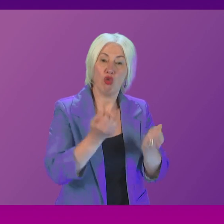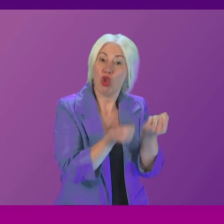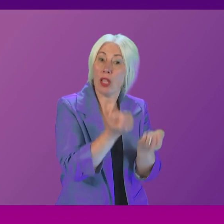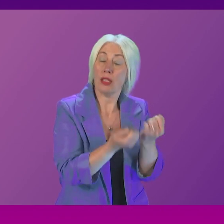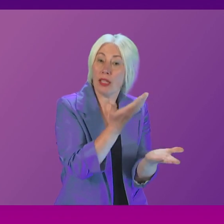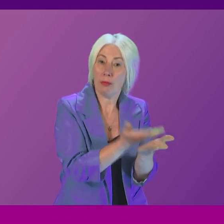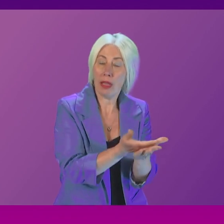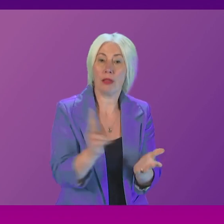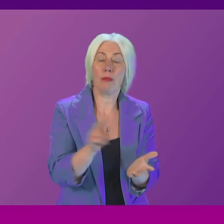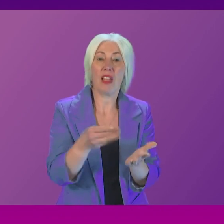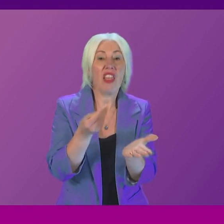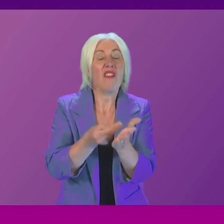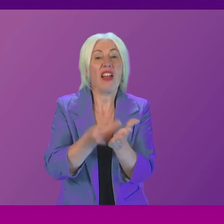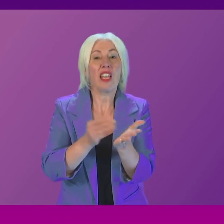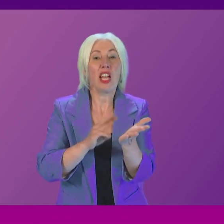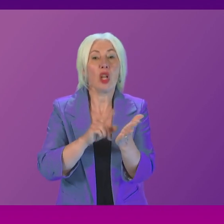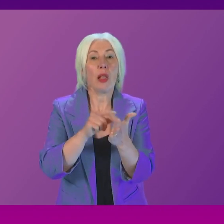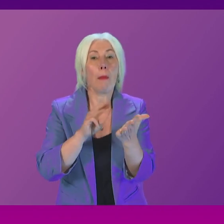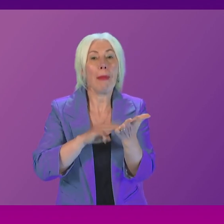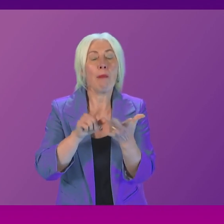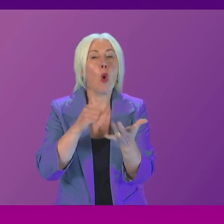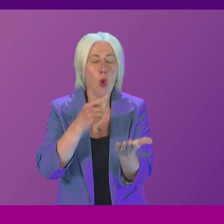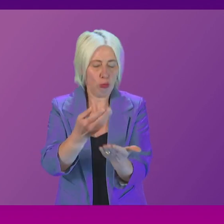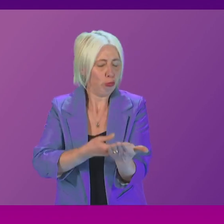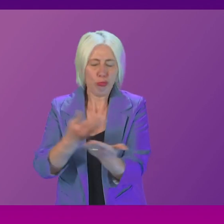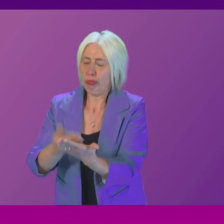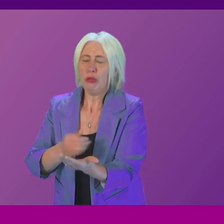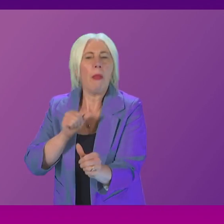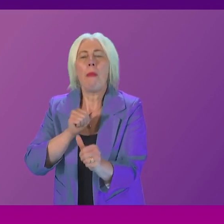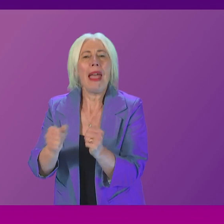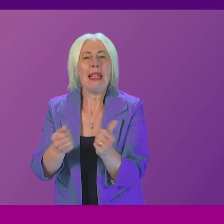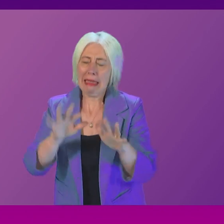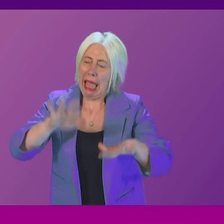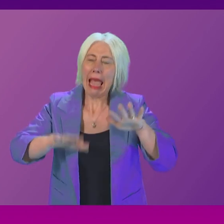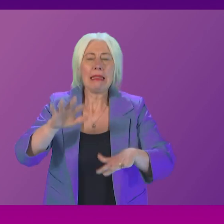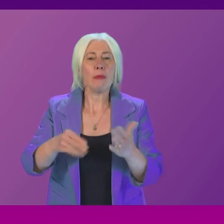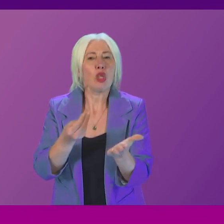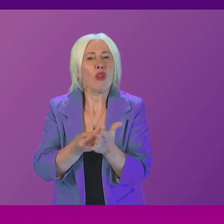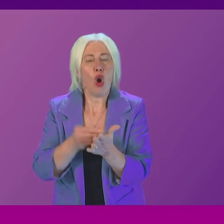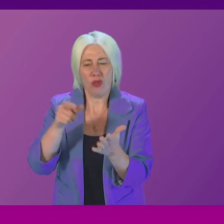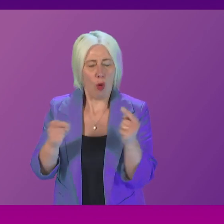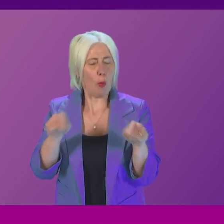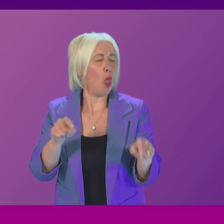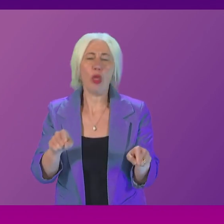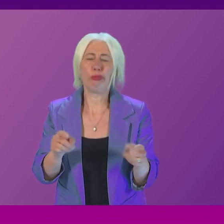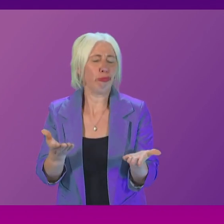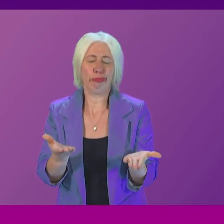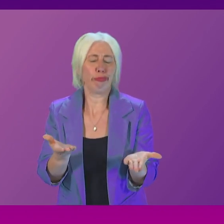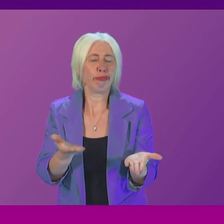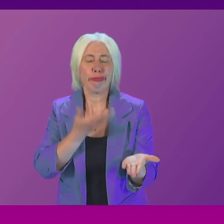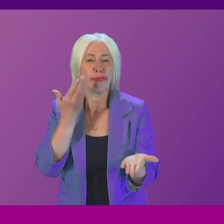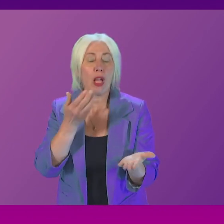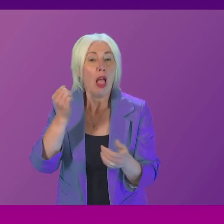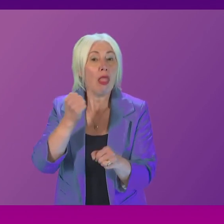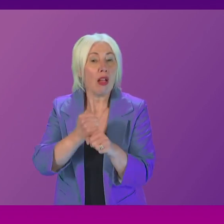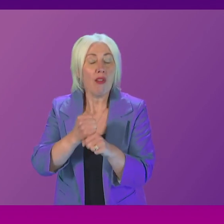the financial memorandums have not contained the best estimates of all the costs in the bill. And the government has committed to